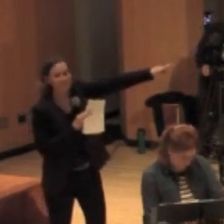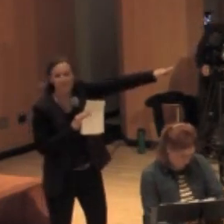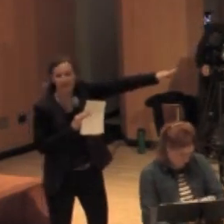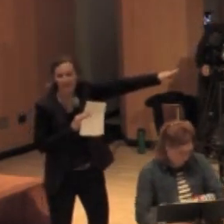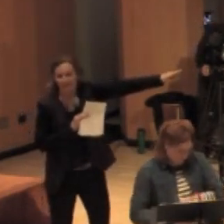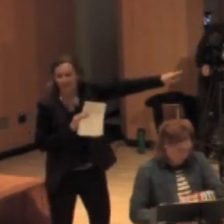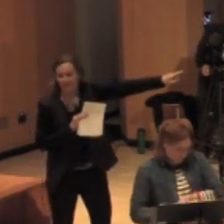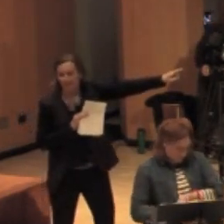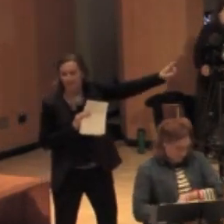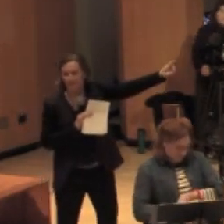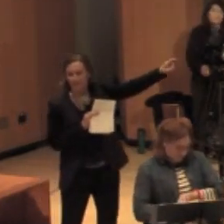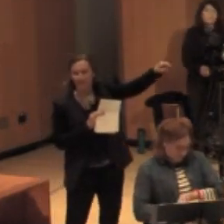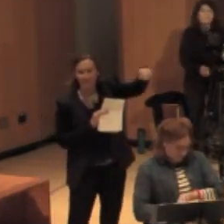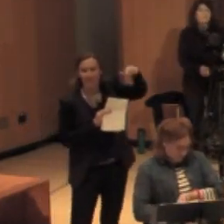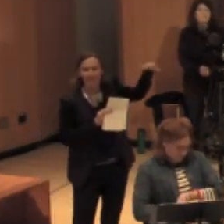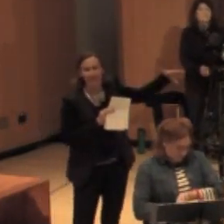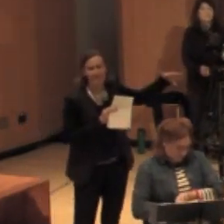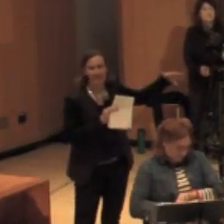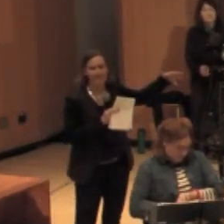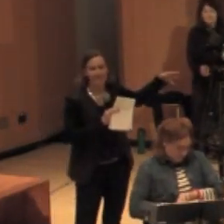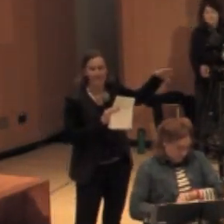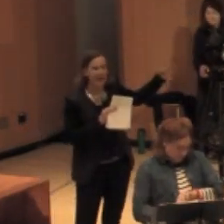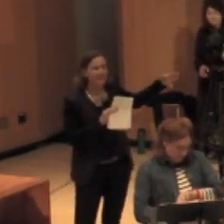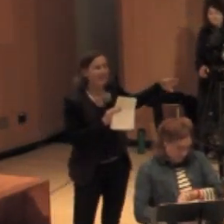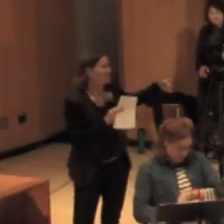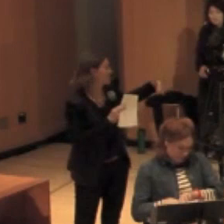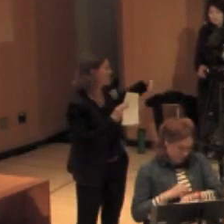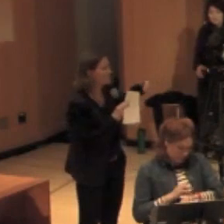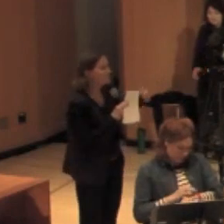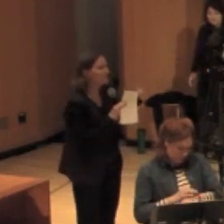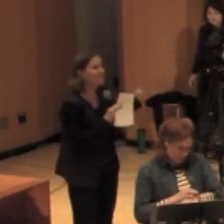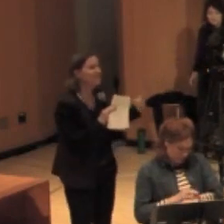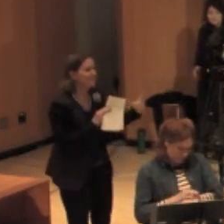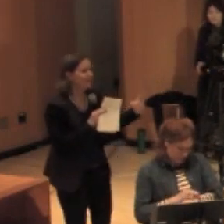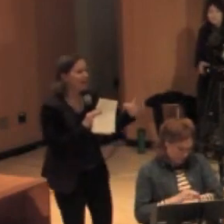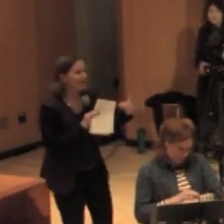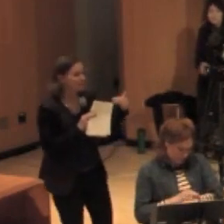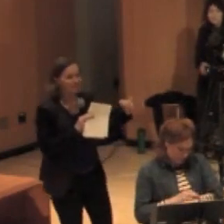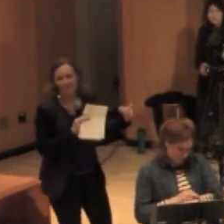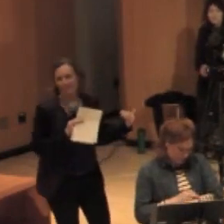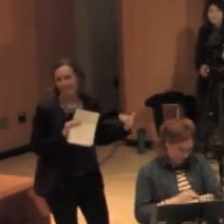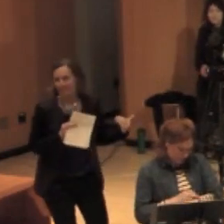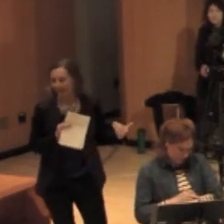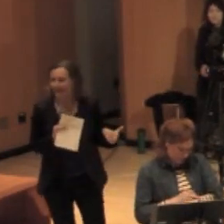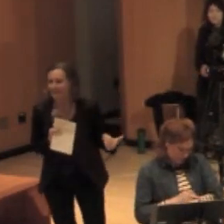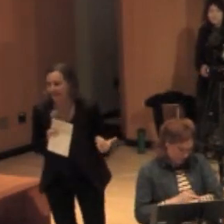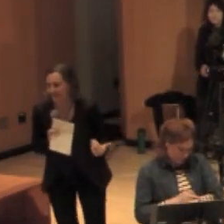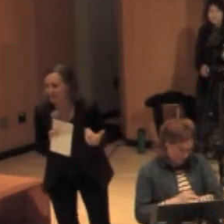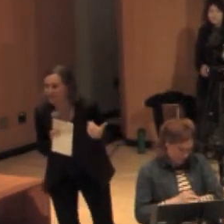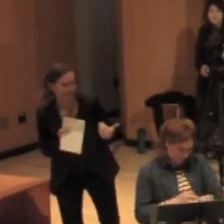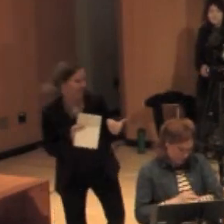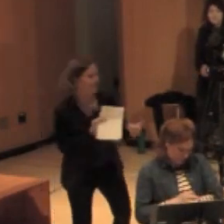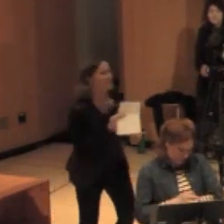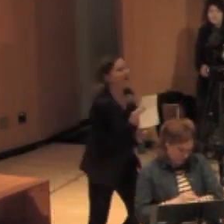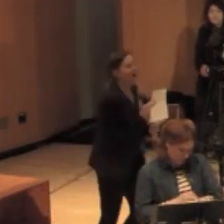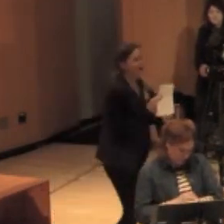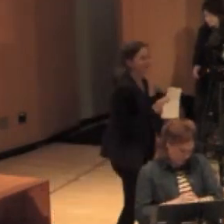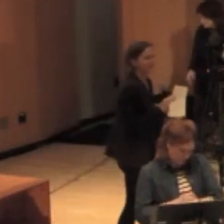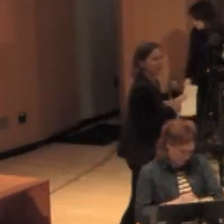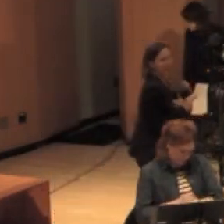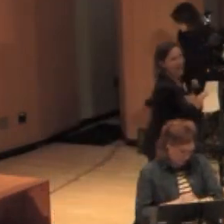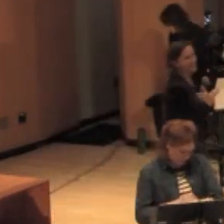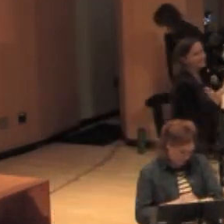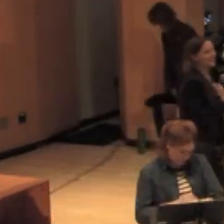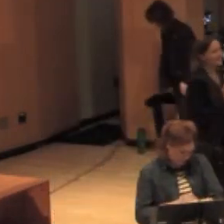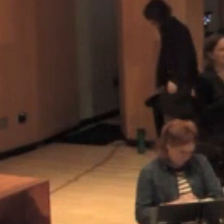wof in the back here when there's a break and we have live actors who will read a falsa scene with anyone who wants to